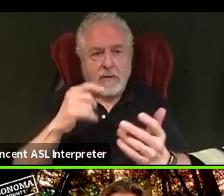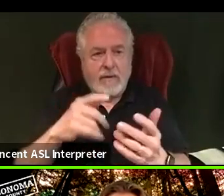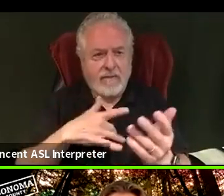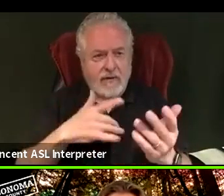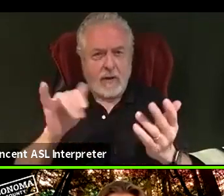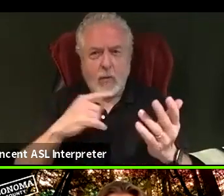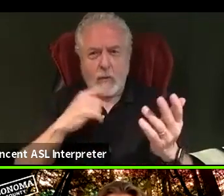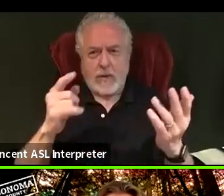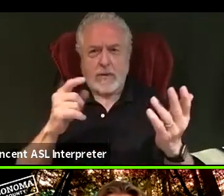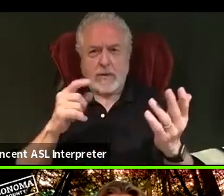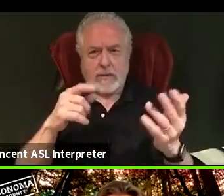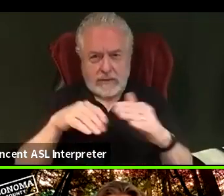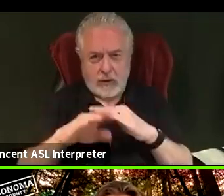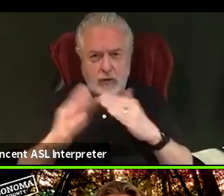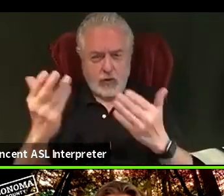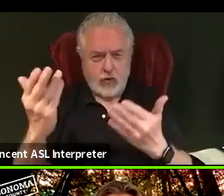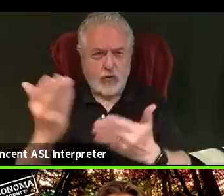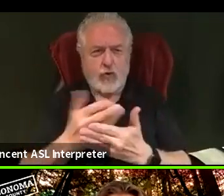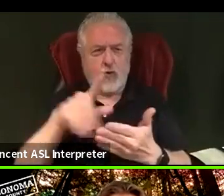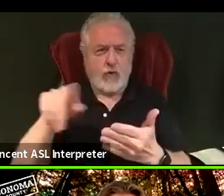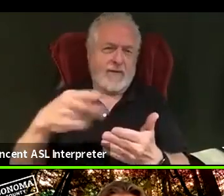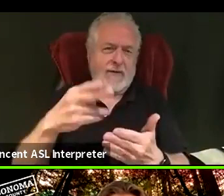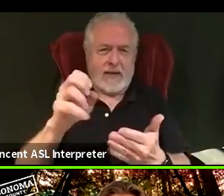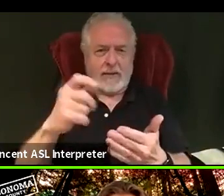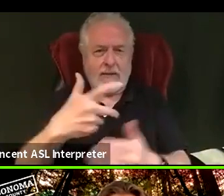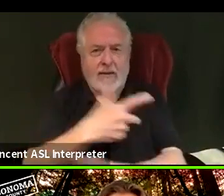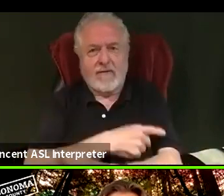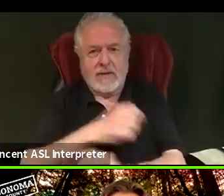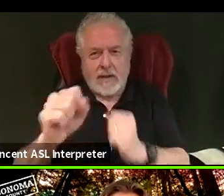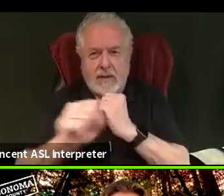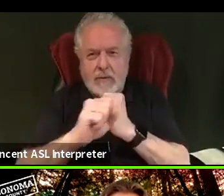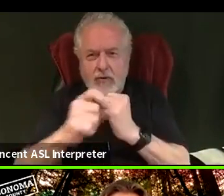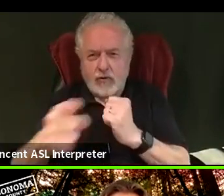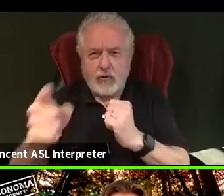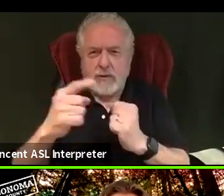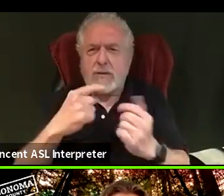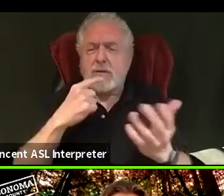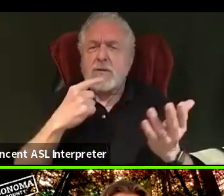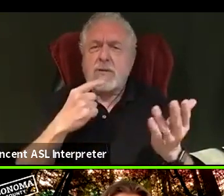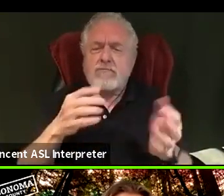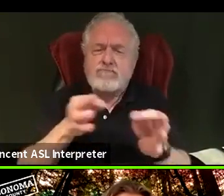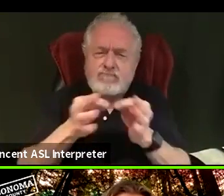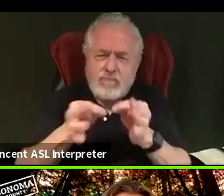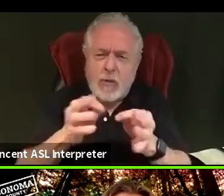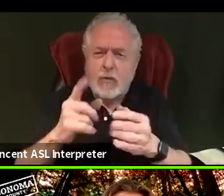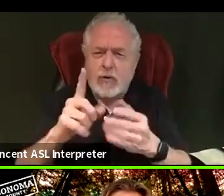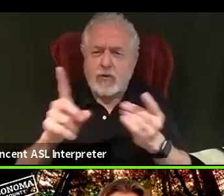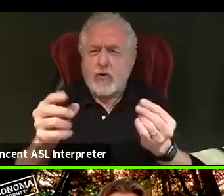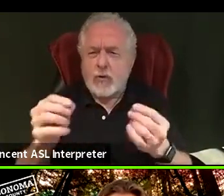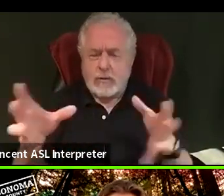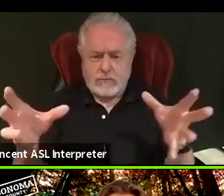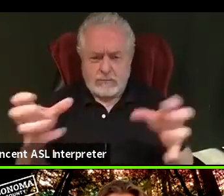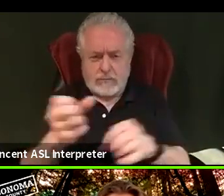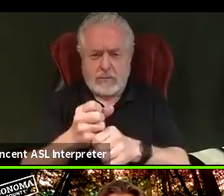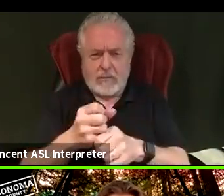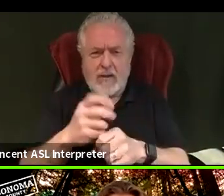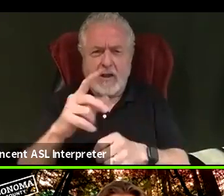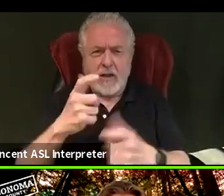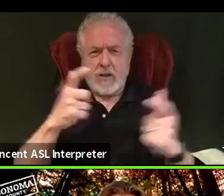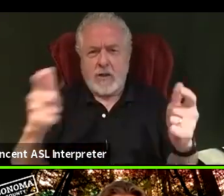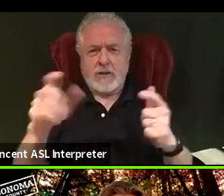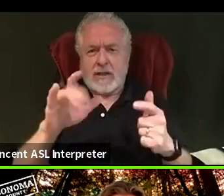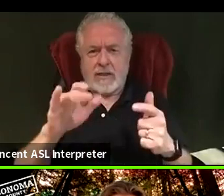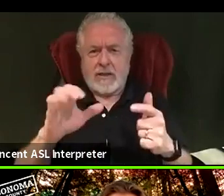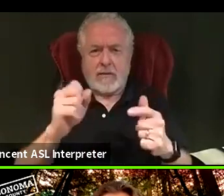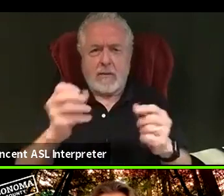feels like we are entering a new phase in the vaccination campaign, and I'm wondering if you could describe what we're doing to consolidate our large vaccination clinics